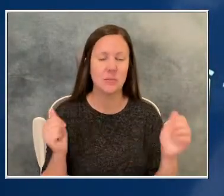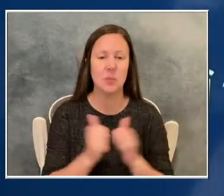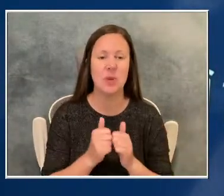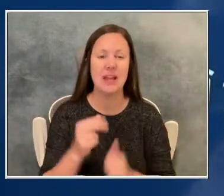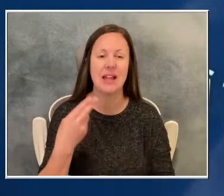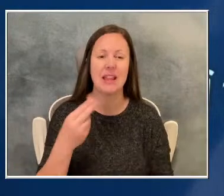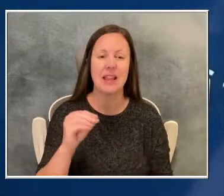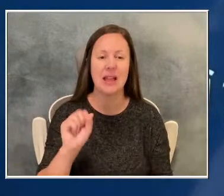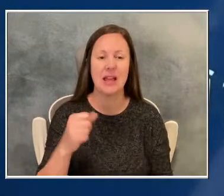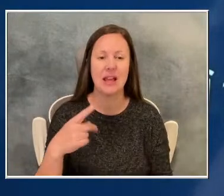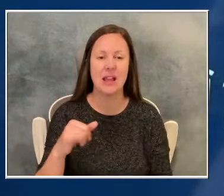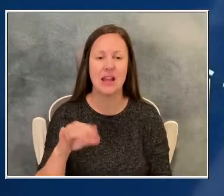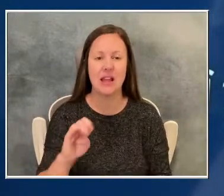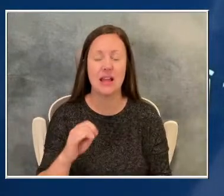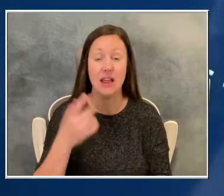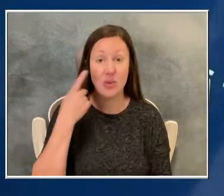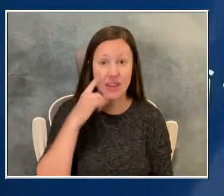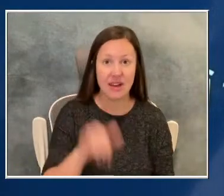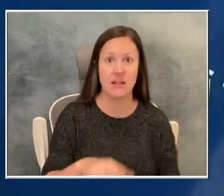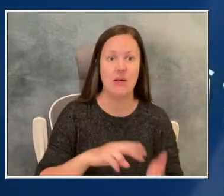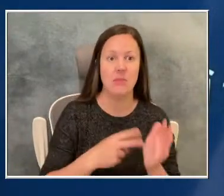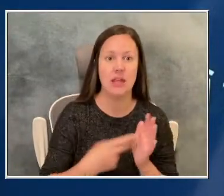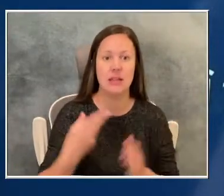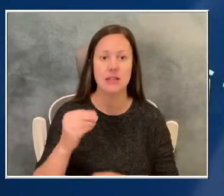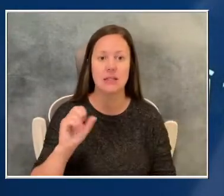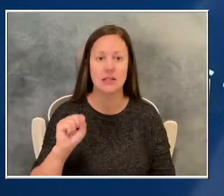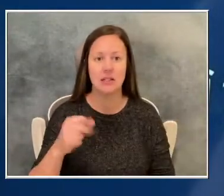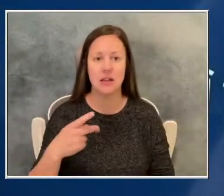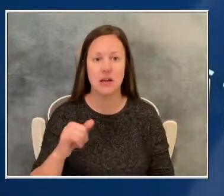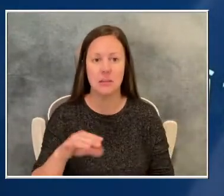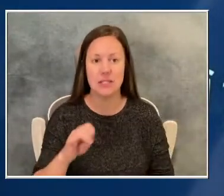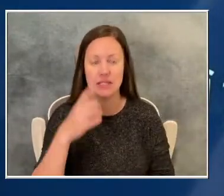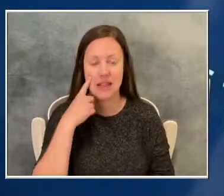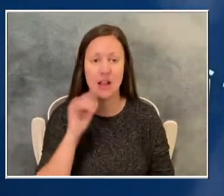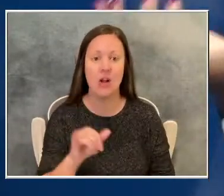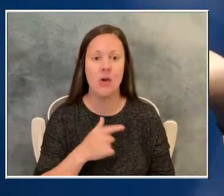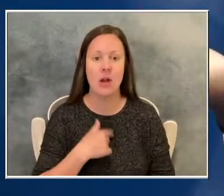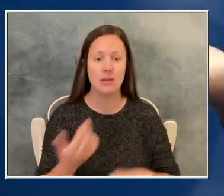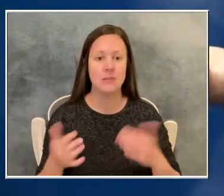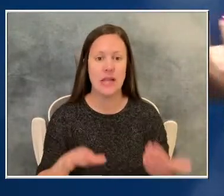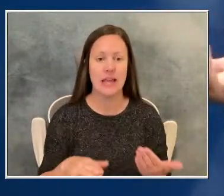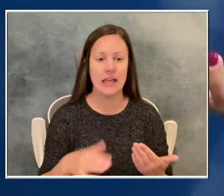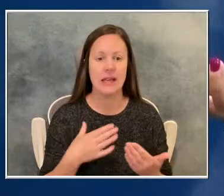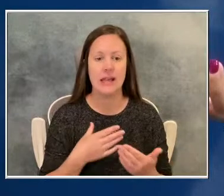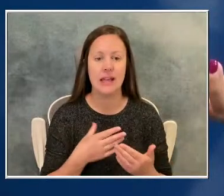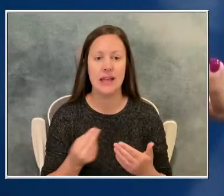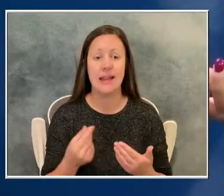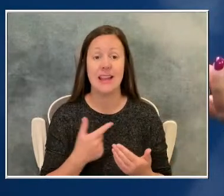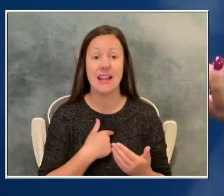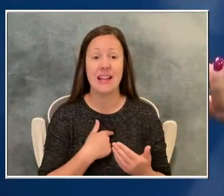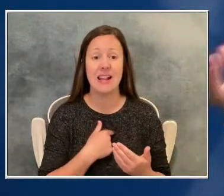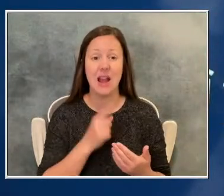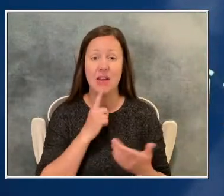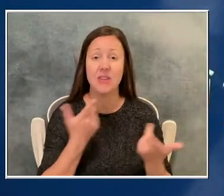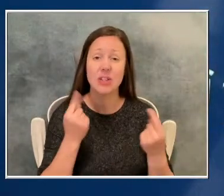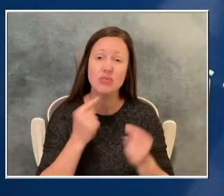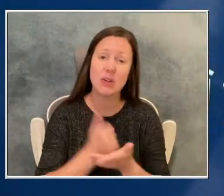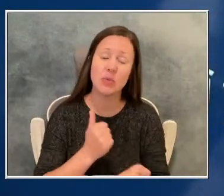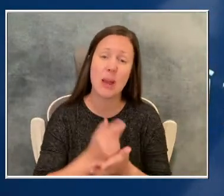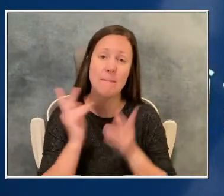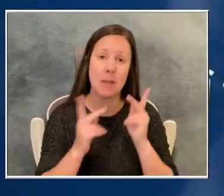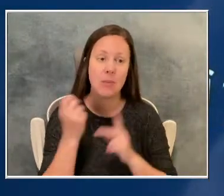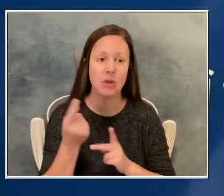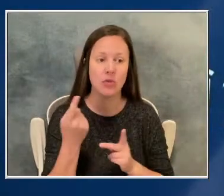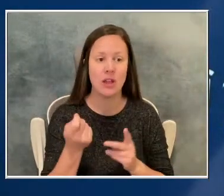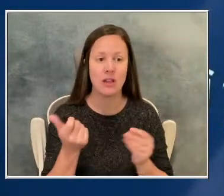Yes. hear palliative and they think hospice, they think I'm dying. That's a scary word. Yeah. And I often try to help patients understand a little bit more about what they